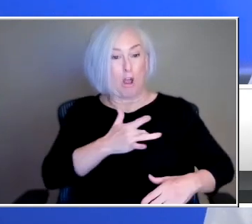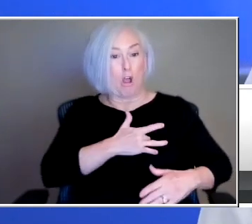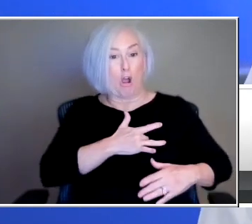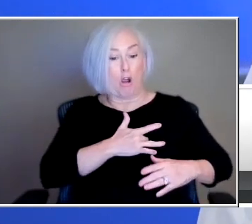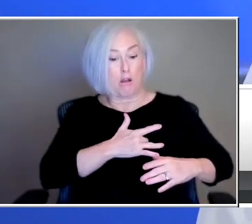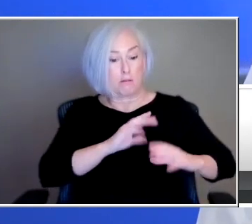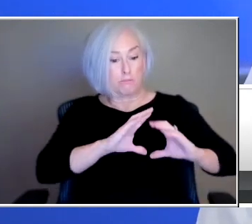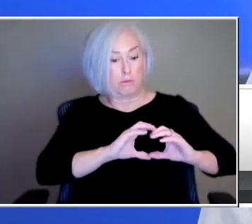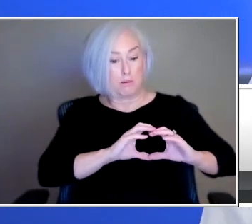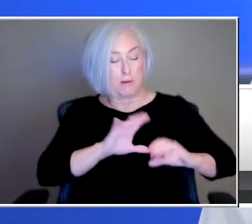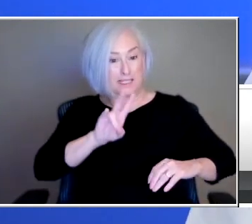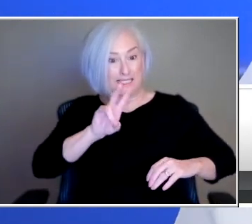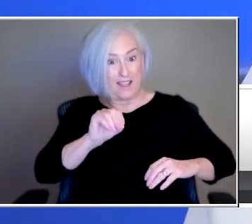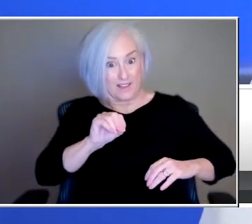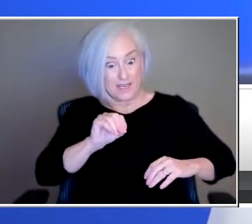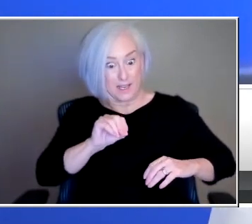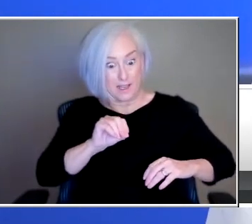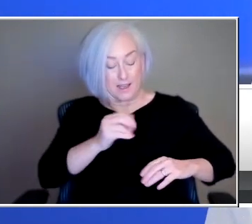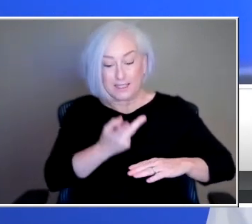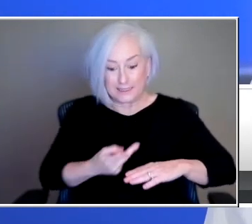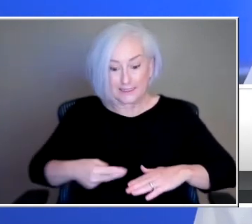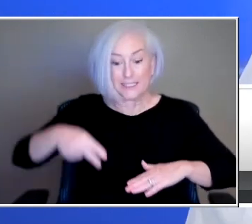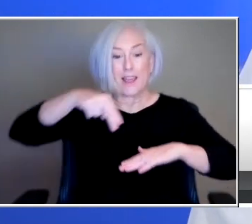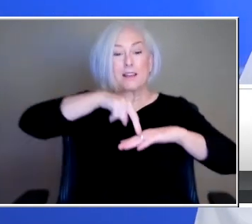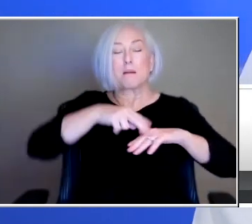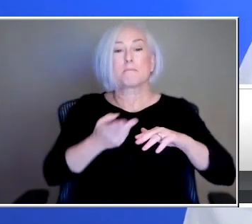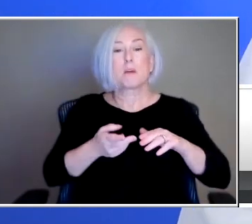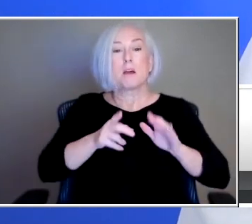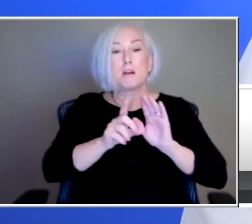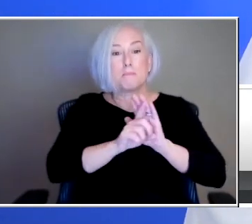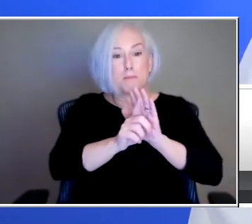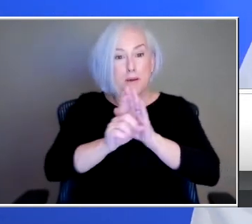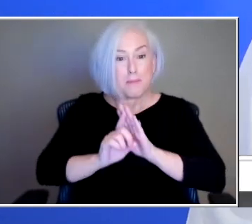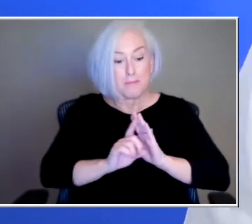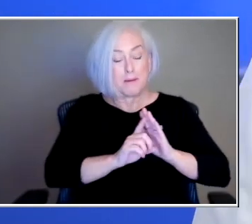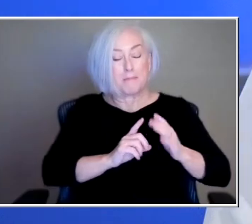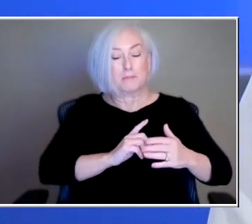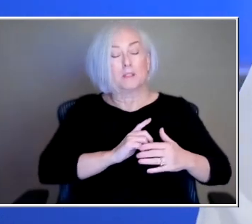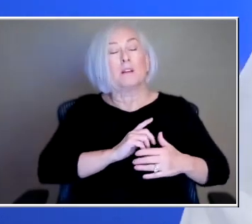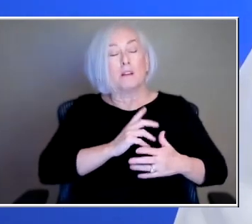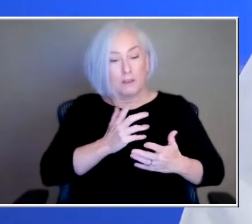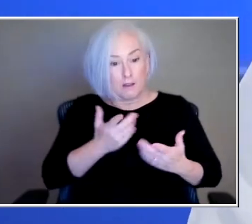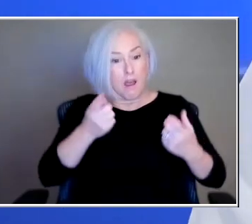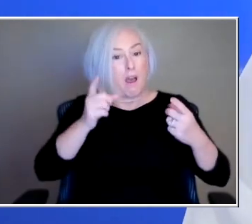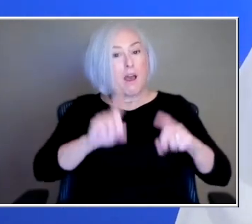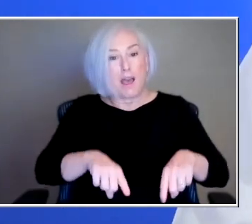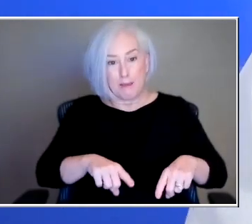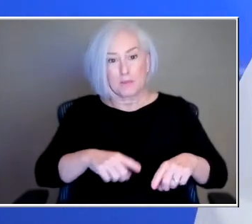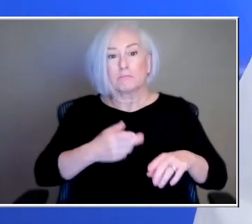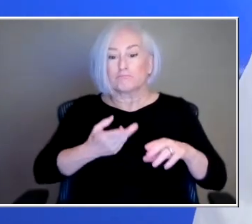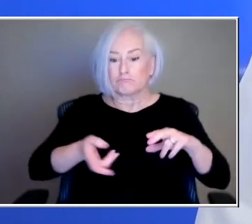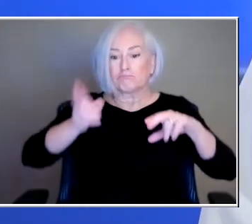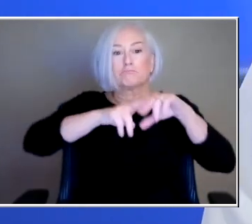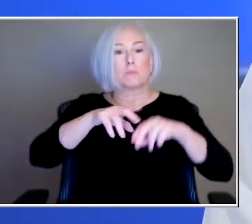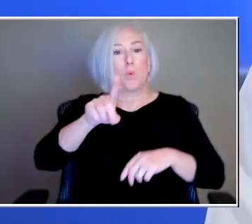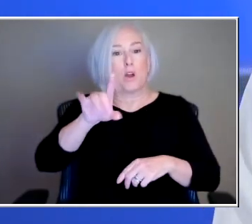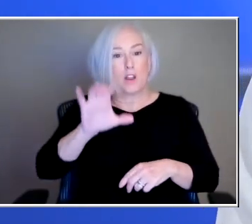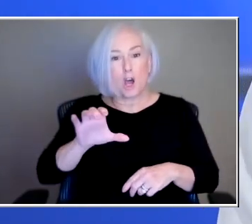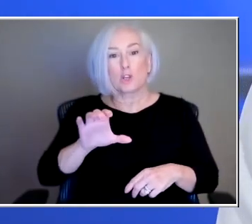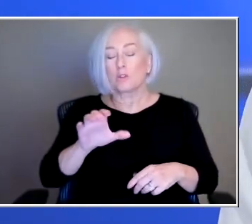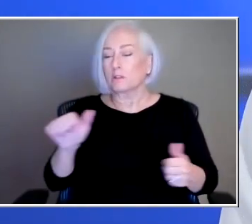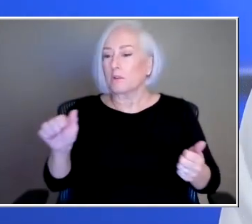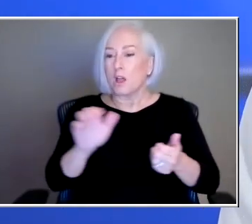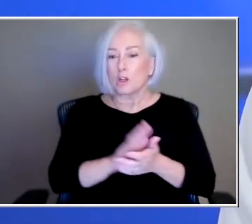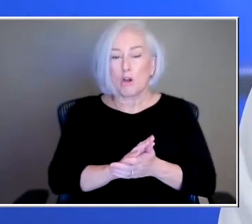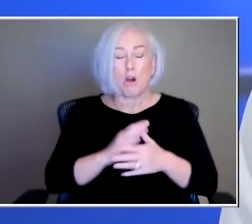150. And as you can imagine, that leads to all sorts of symptoms: dizziness, lightheadedness, fatigue, headache. I mean, the list goes on and on. But